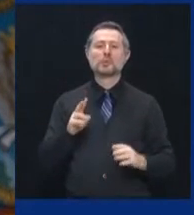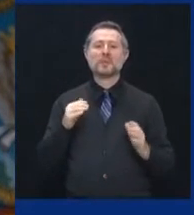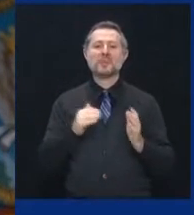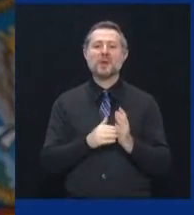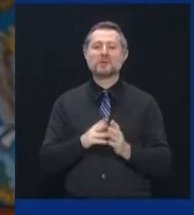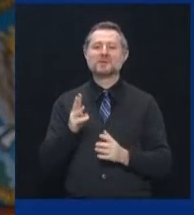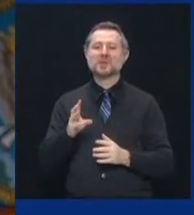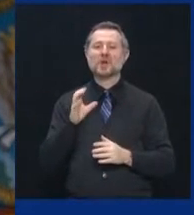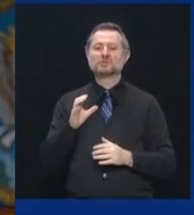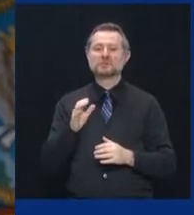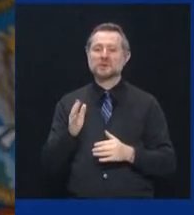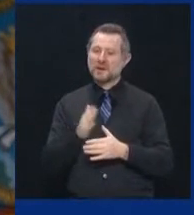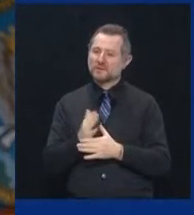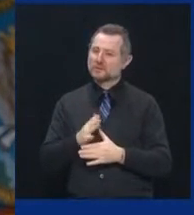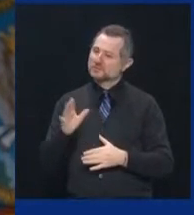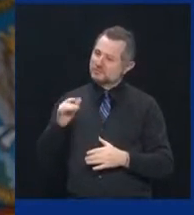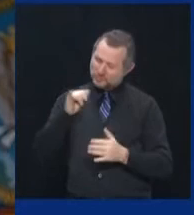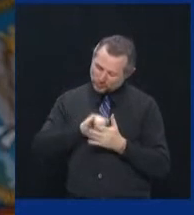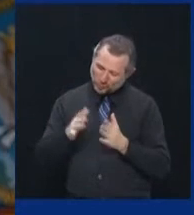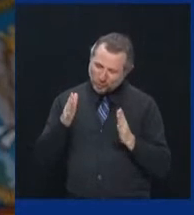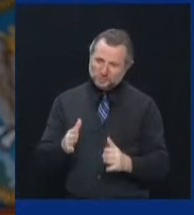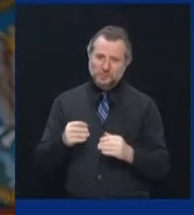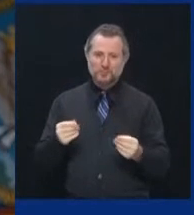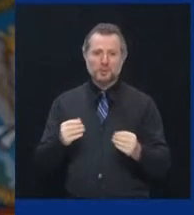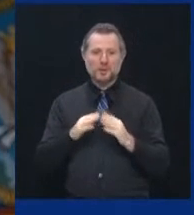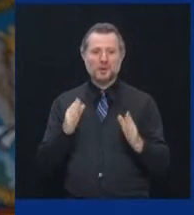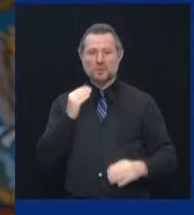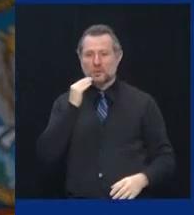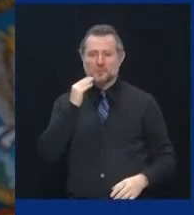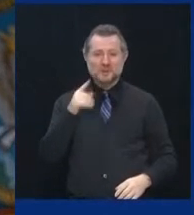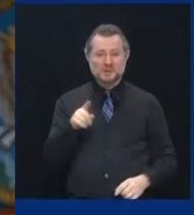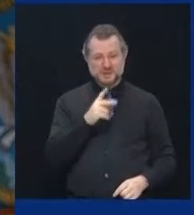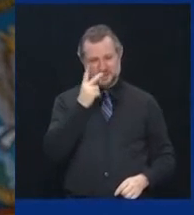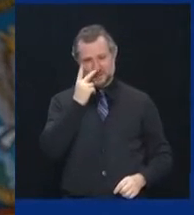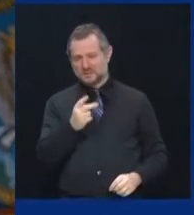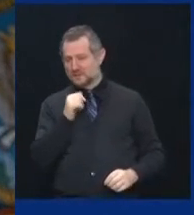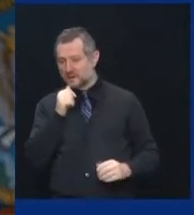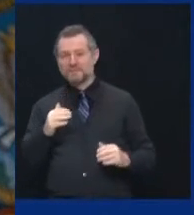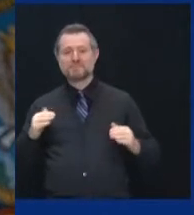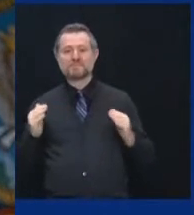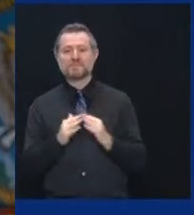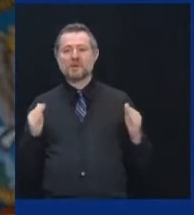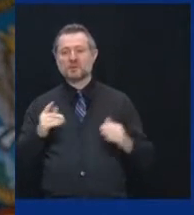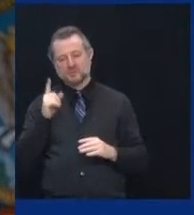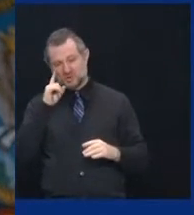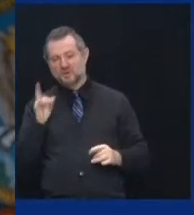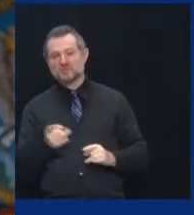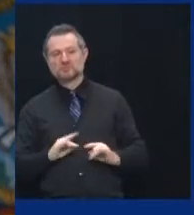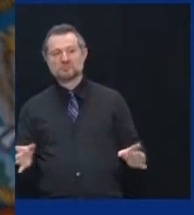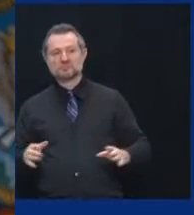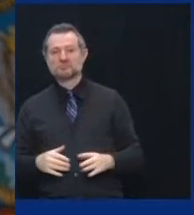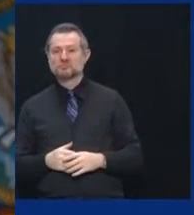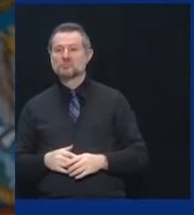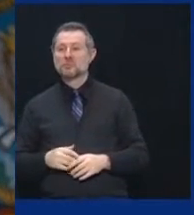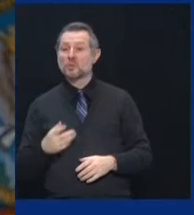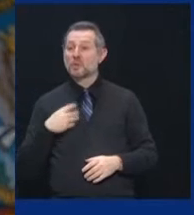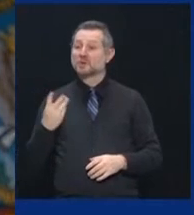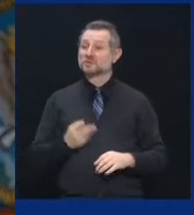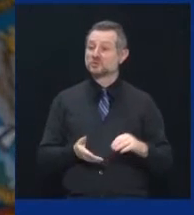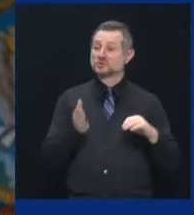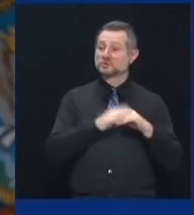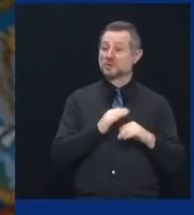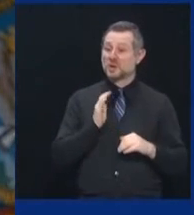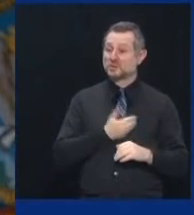$2,600 per year. Look at the gross injustice. Washington raised our taxes